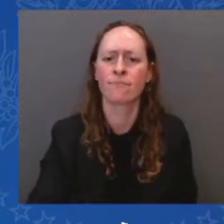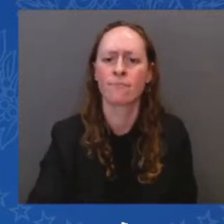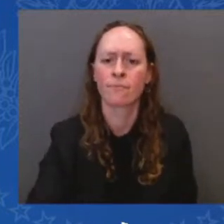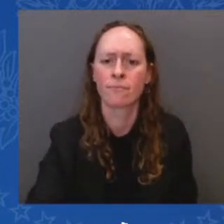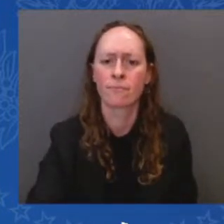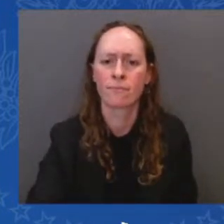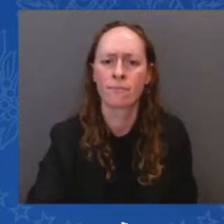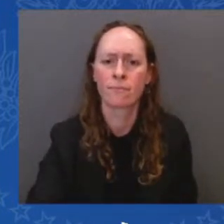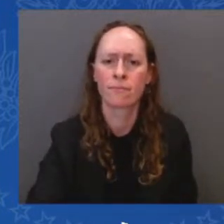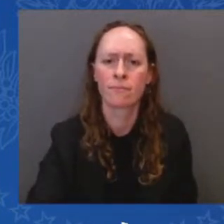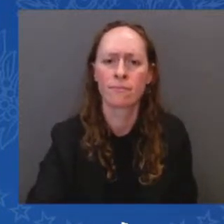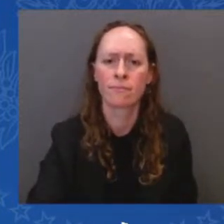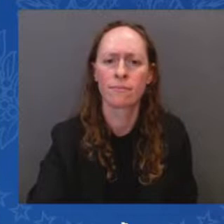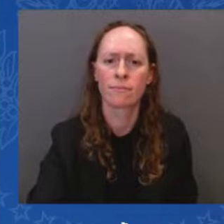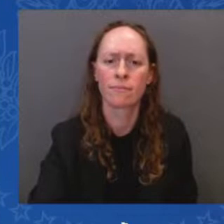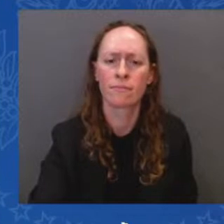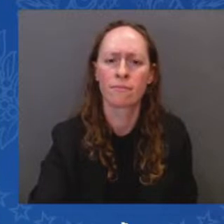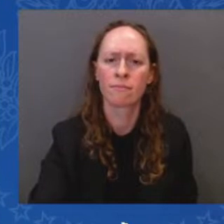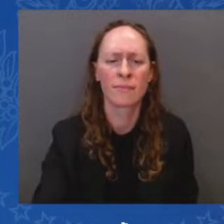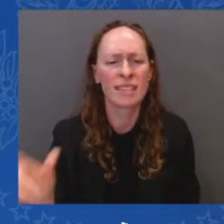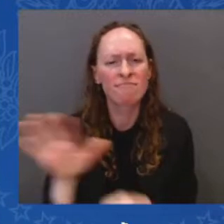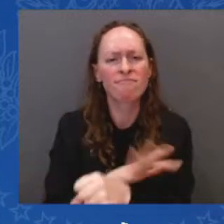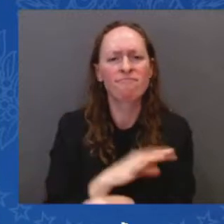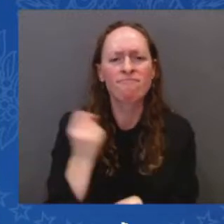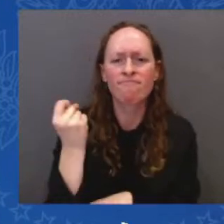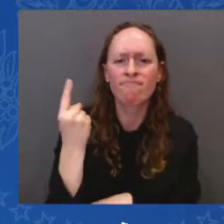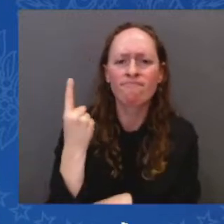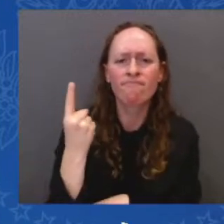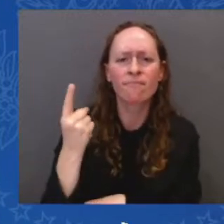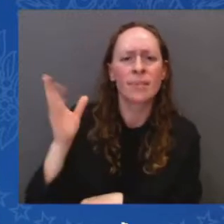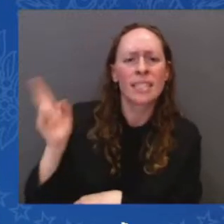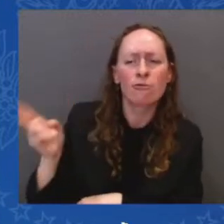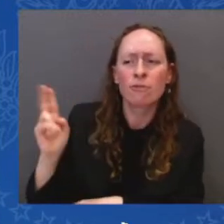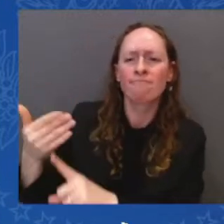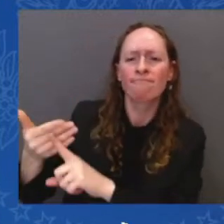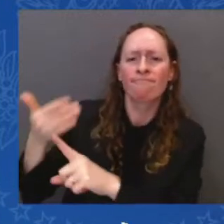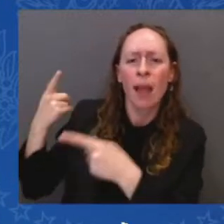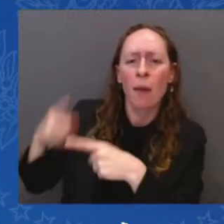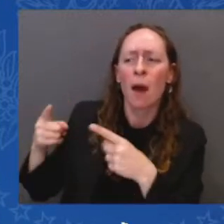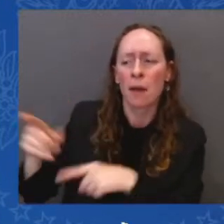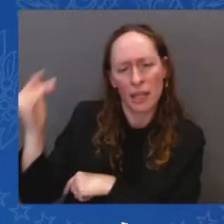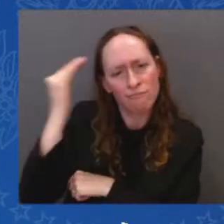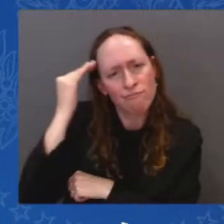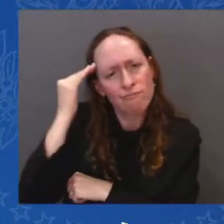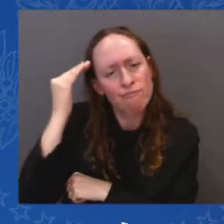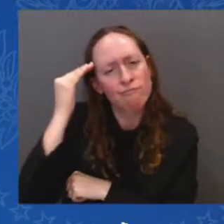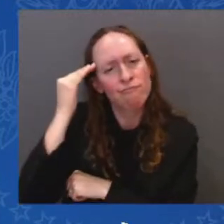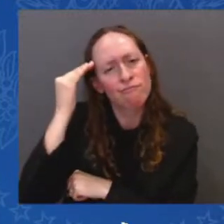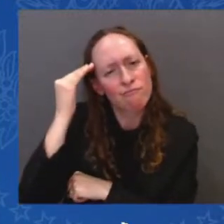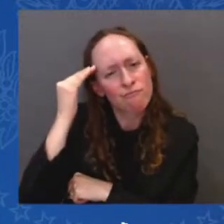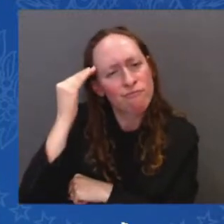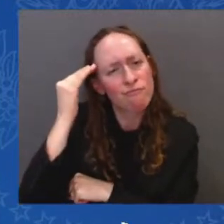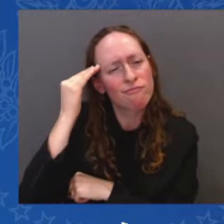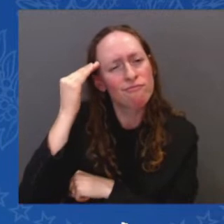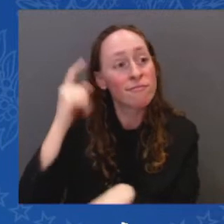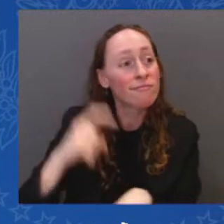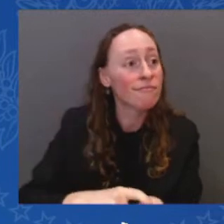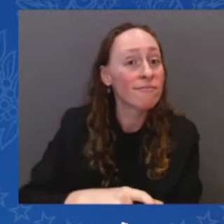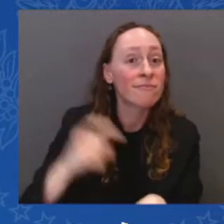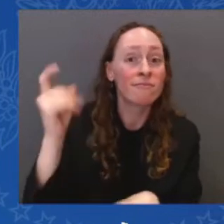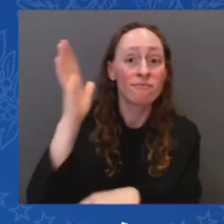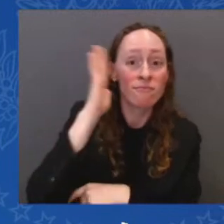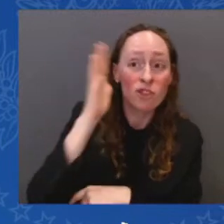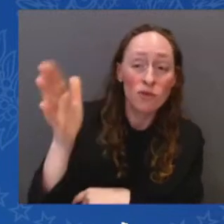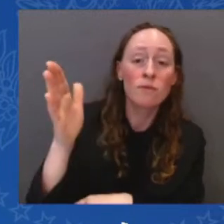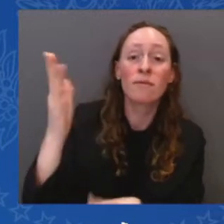we failed to defend the post-war order built by American leadership. And so he hasn't